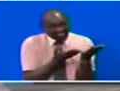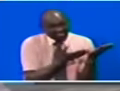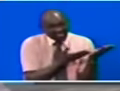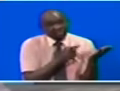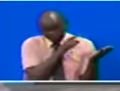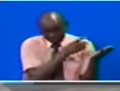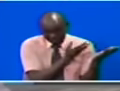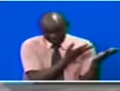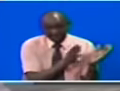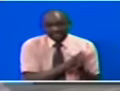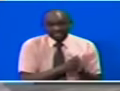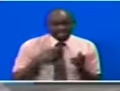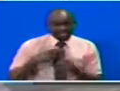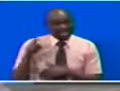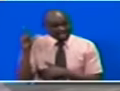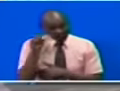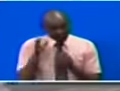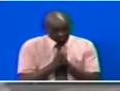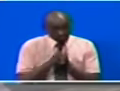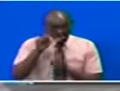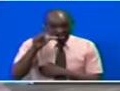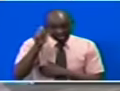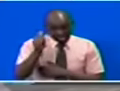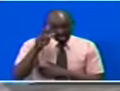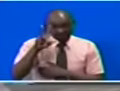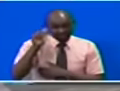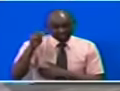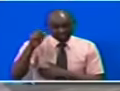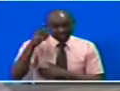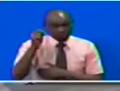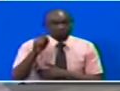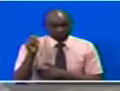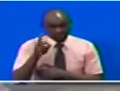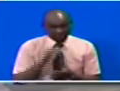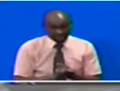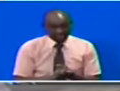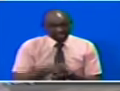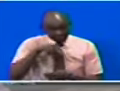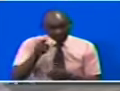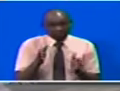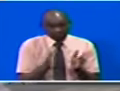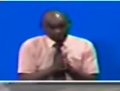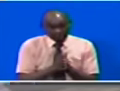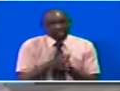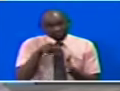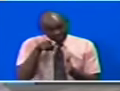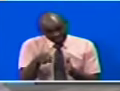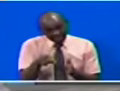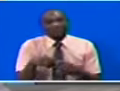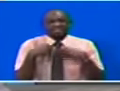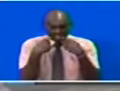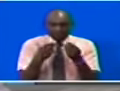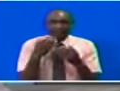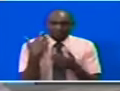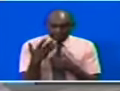Democratic offices in Lavington here in Nairobi. Kalonzo Musyoka, who is the NASA co-principal, has just finished handing